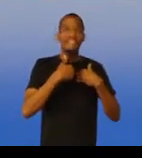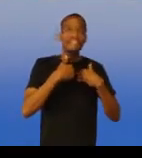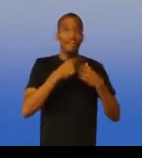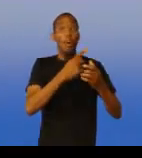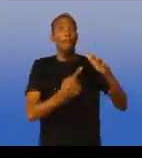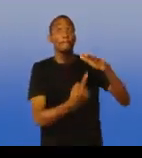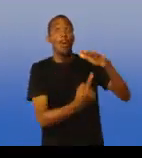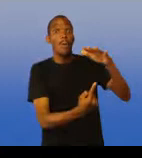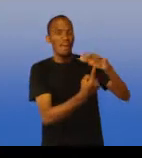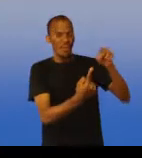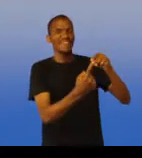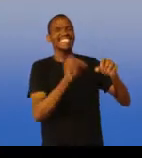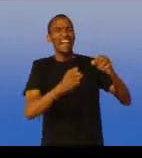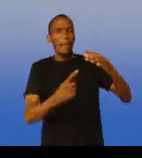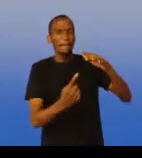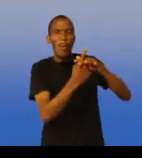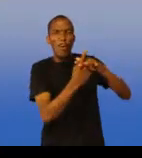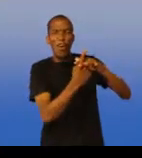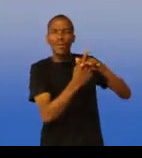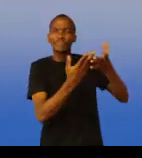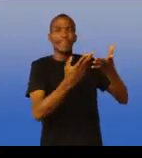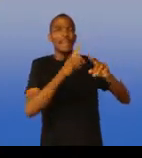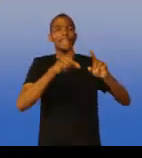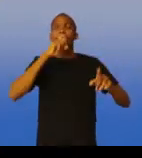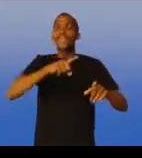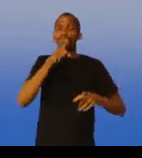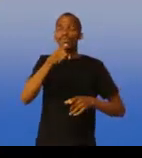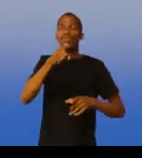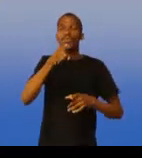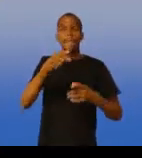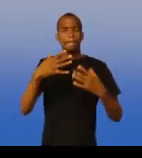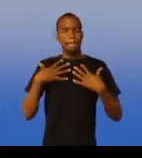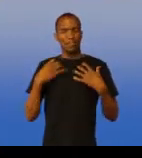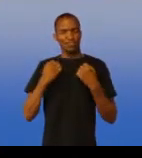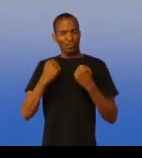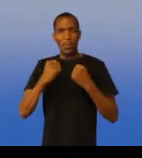of thorns that prick hard. So you should grow up to be a strong young man.